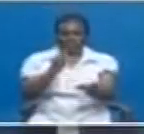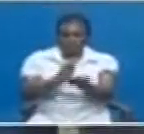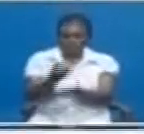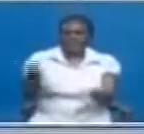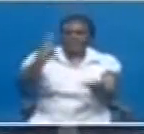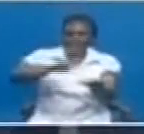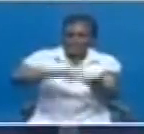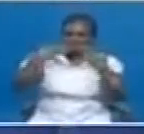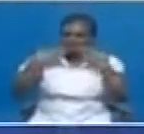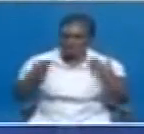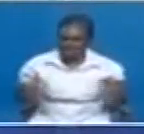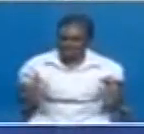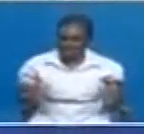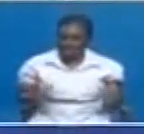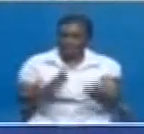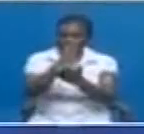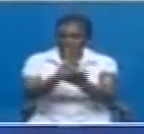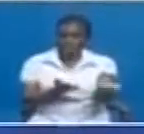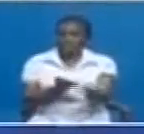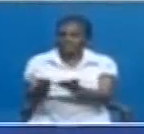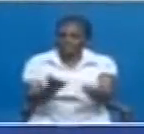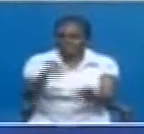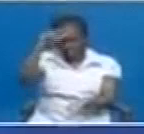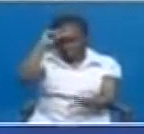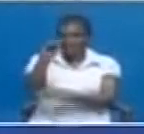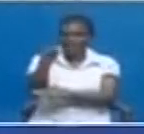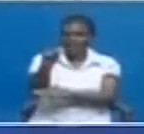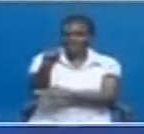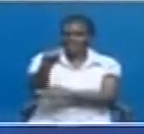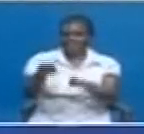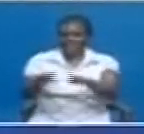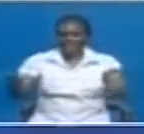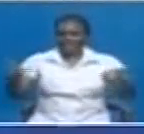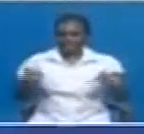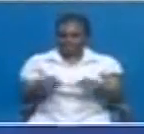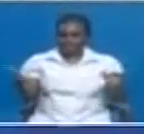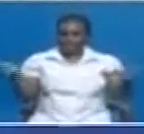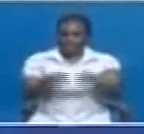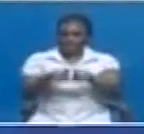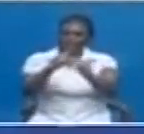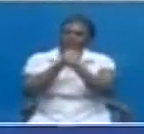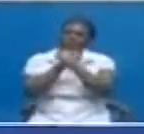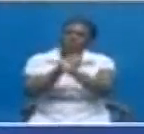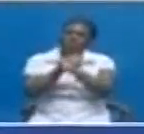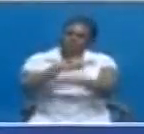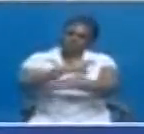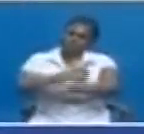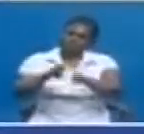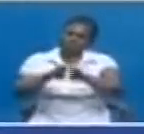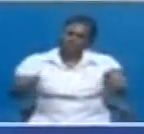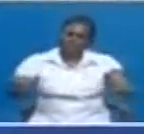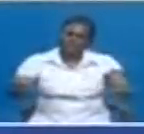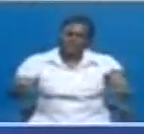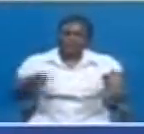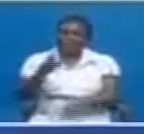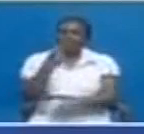registered. Even some services from the government, they ask title deeds, and even just to protect school land. Tuesday promises